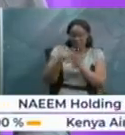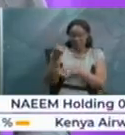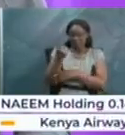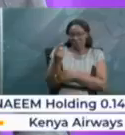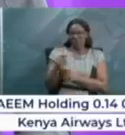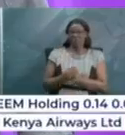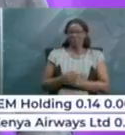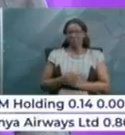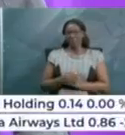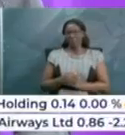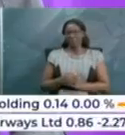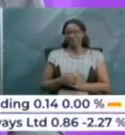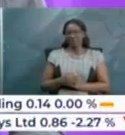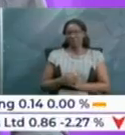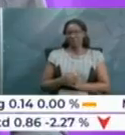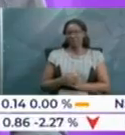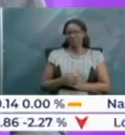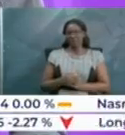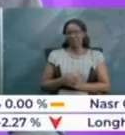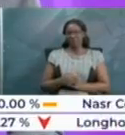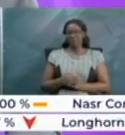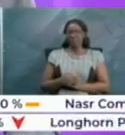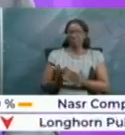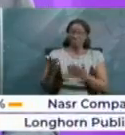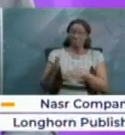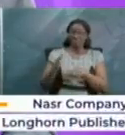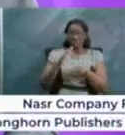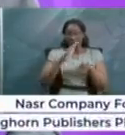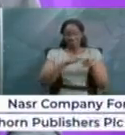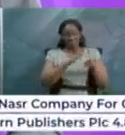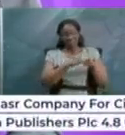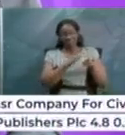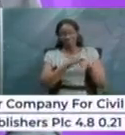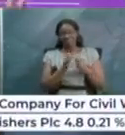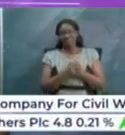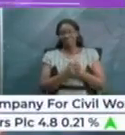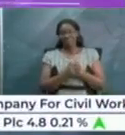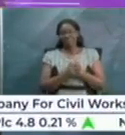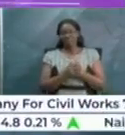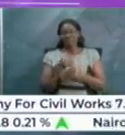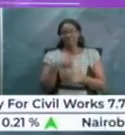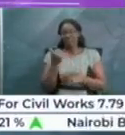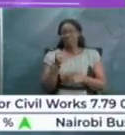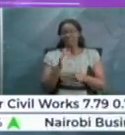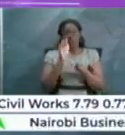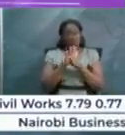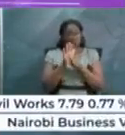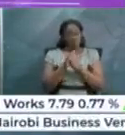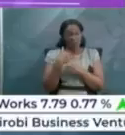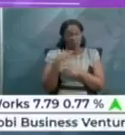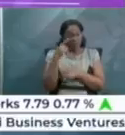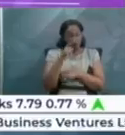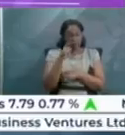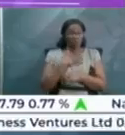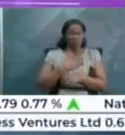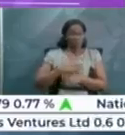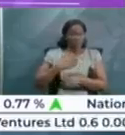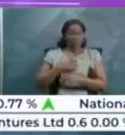the least. Yeah. Yes, okay. Yeah. That's good. There's a bunch of them we have for you guys. So